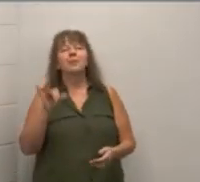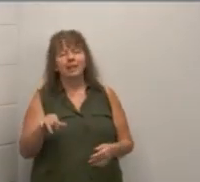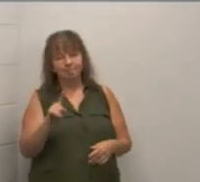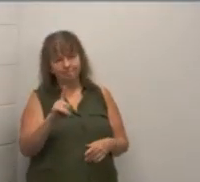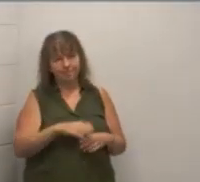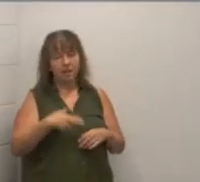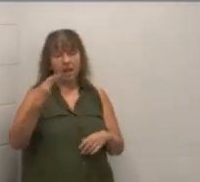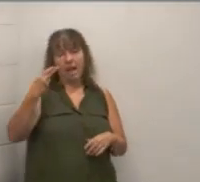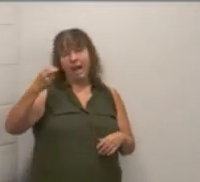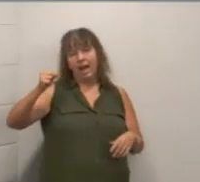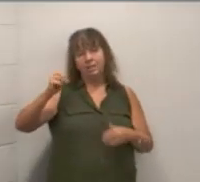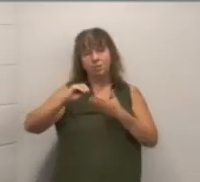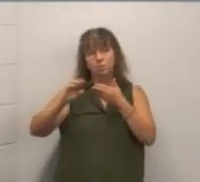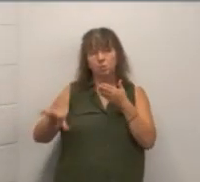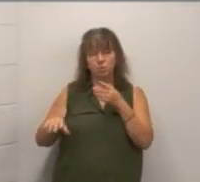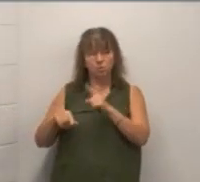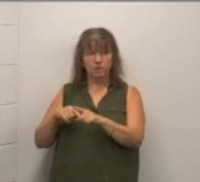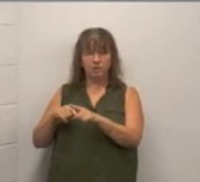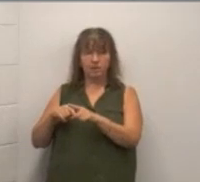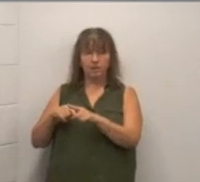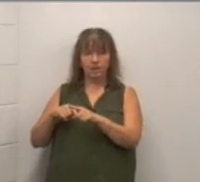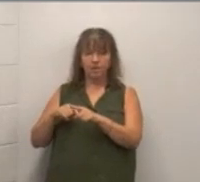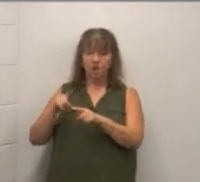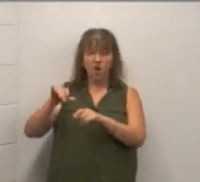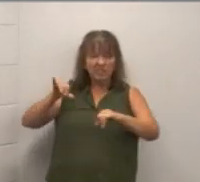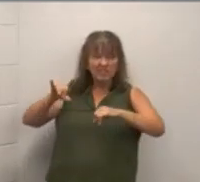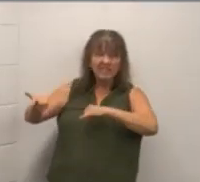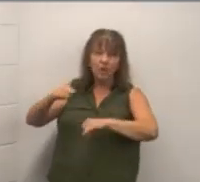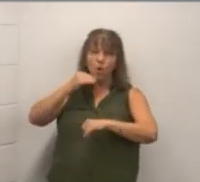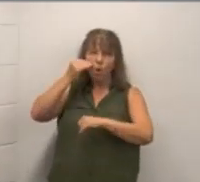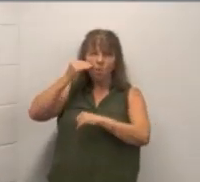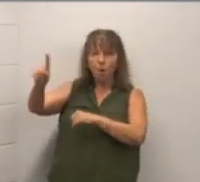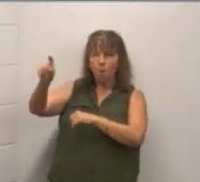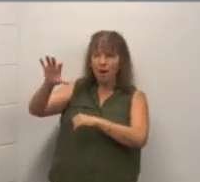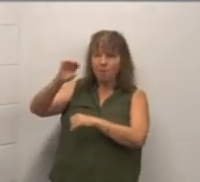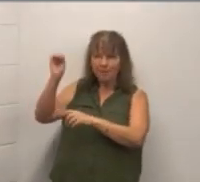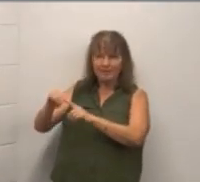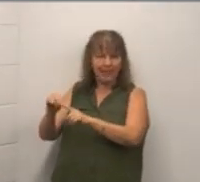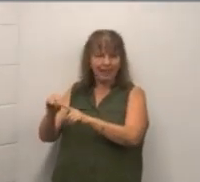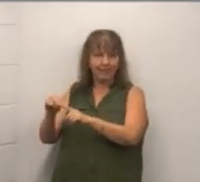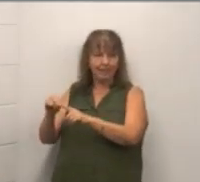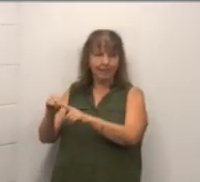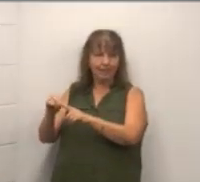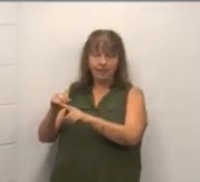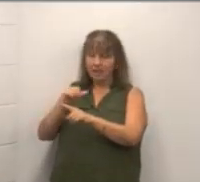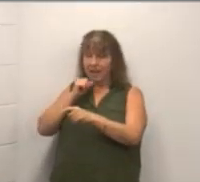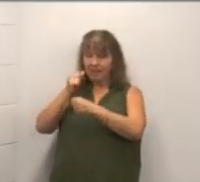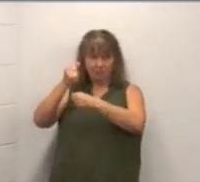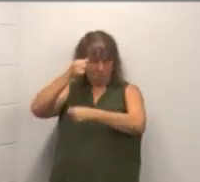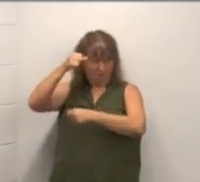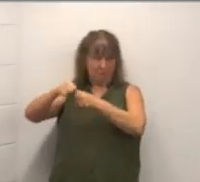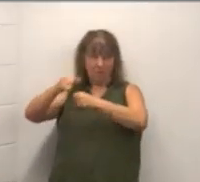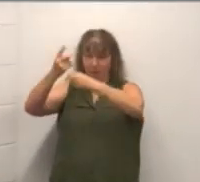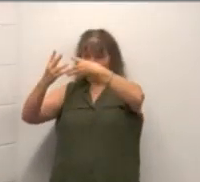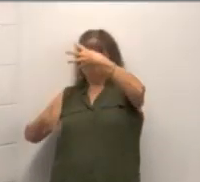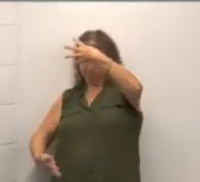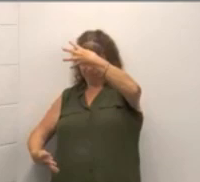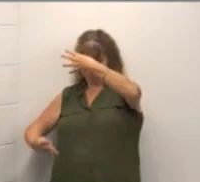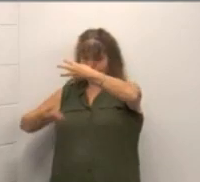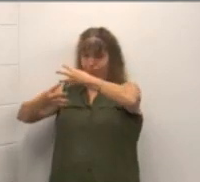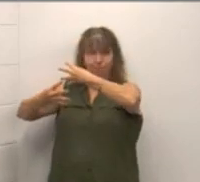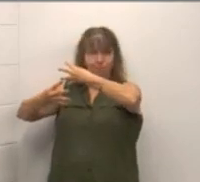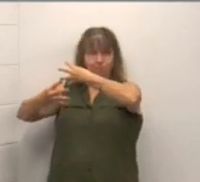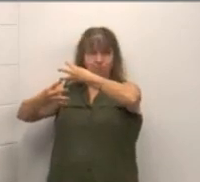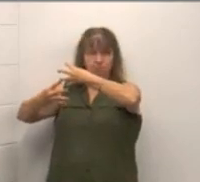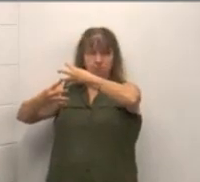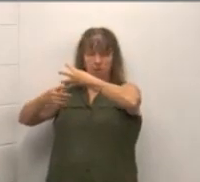For high school students who will be learning 100% remotely and may not have access to electives, will PCSD be